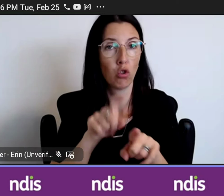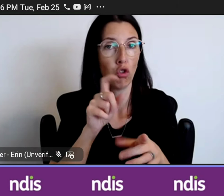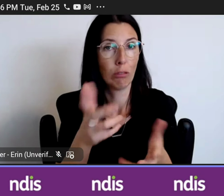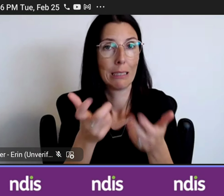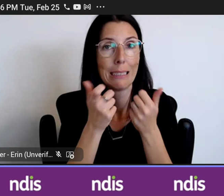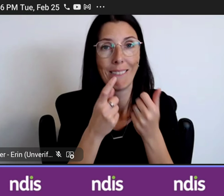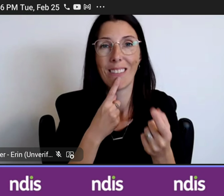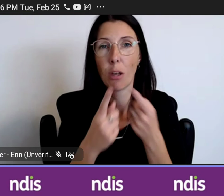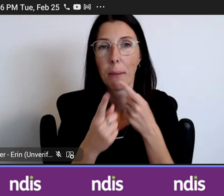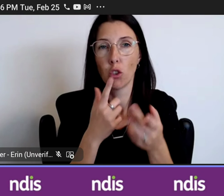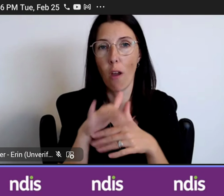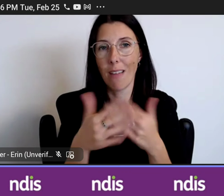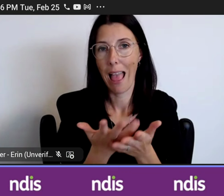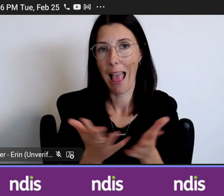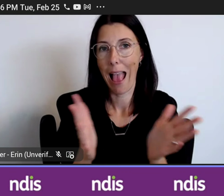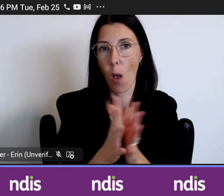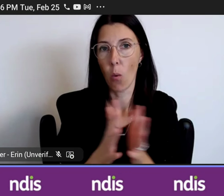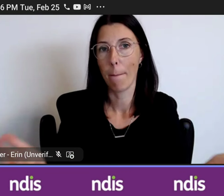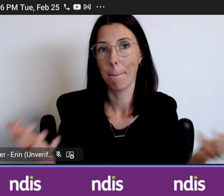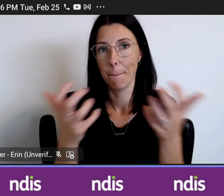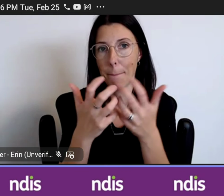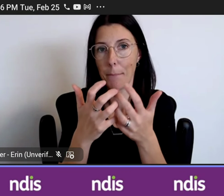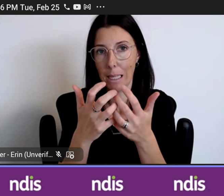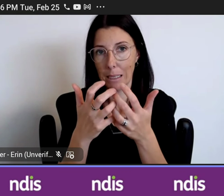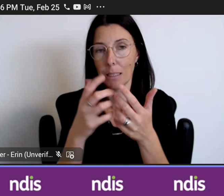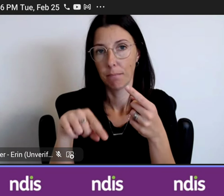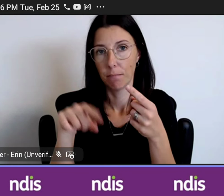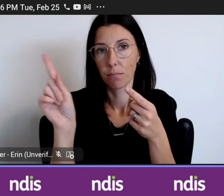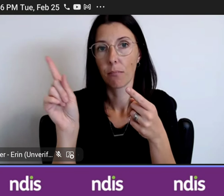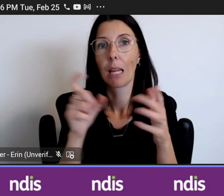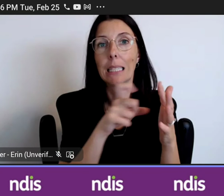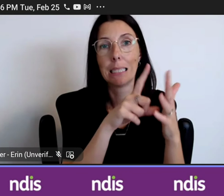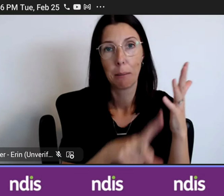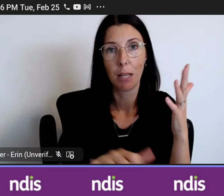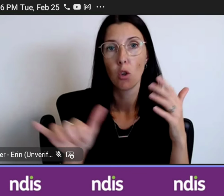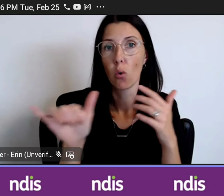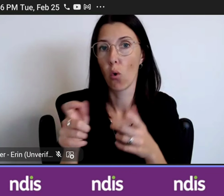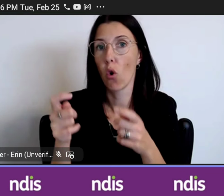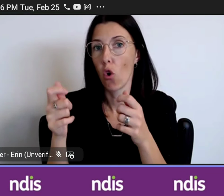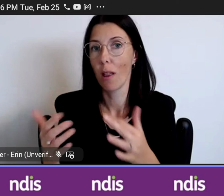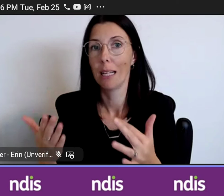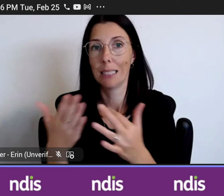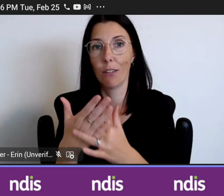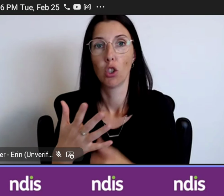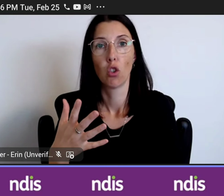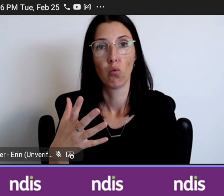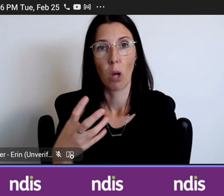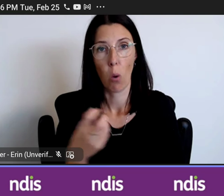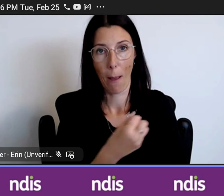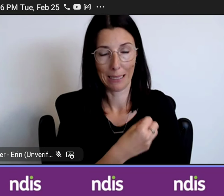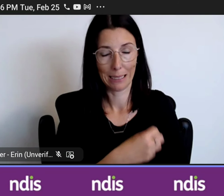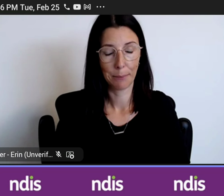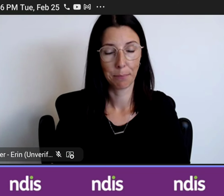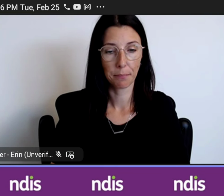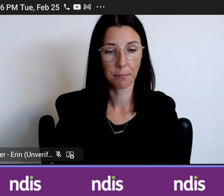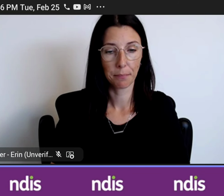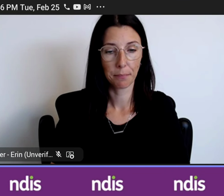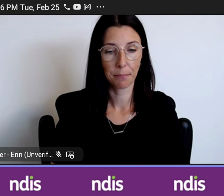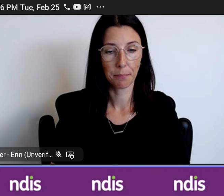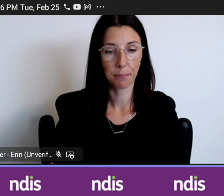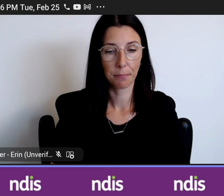about how they meet the disability or early intervention requirements. So this will include their category